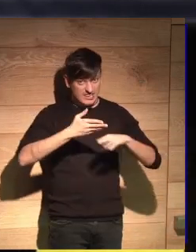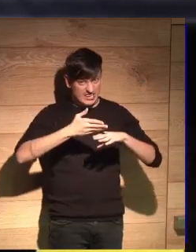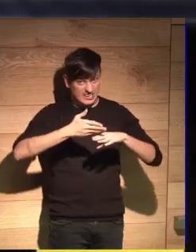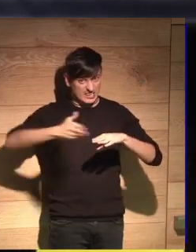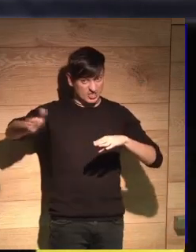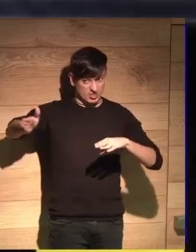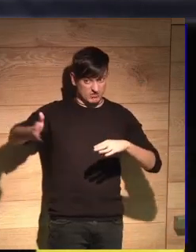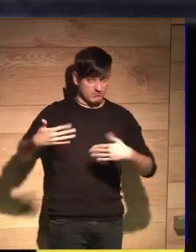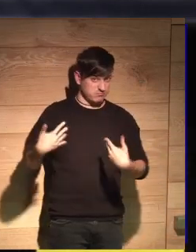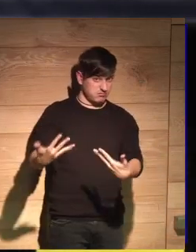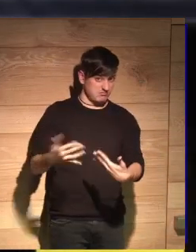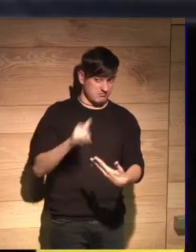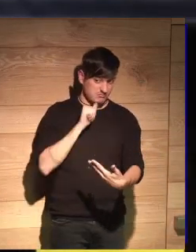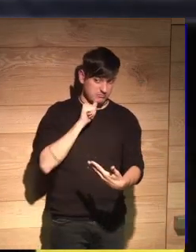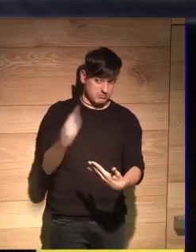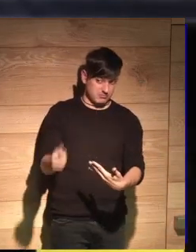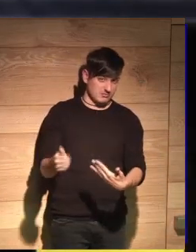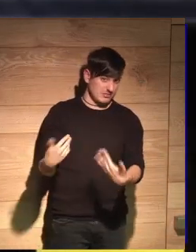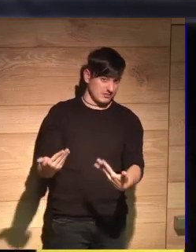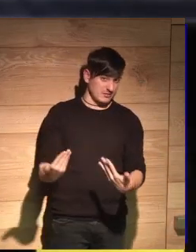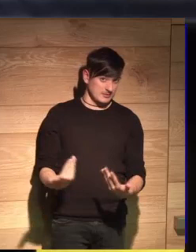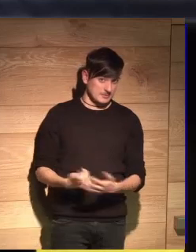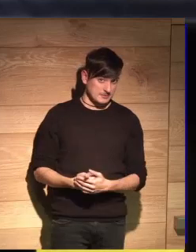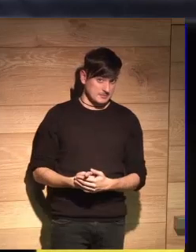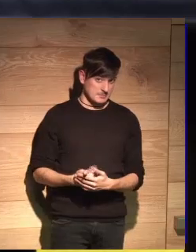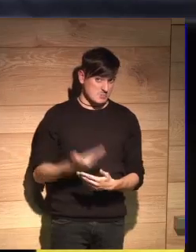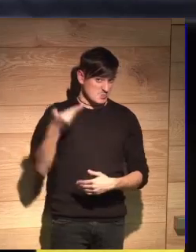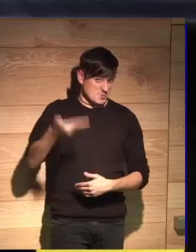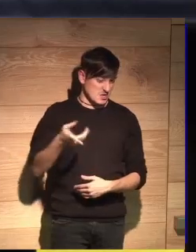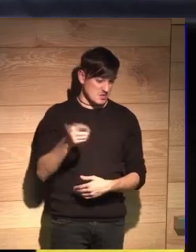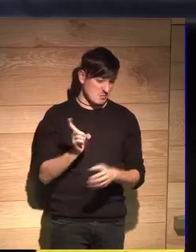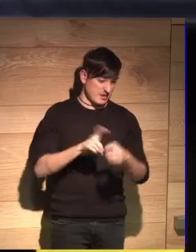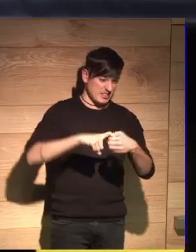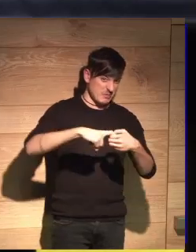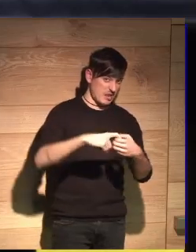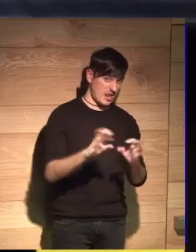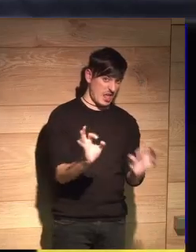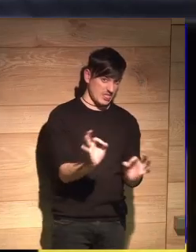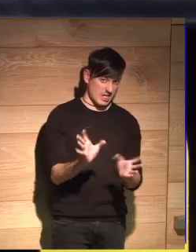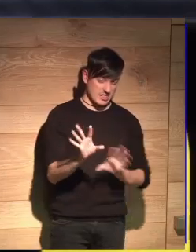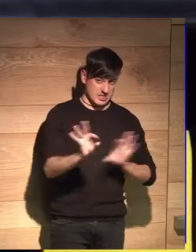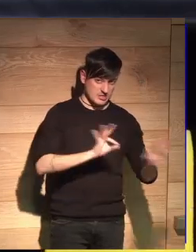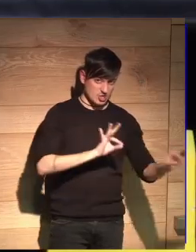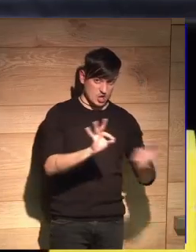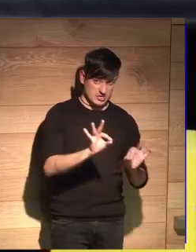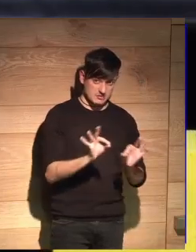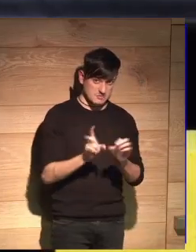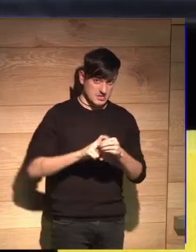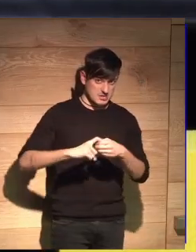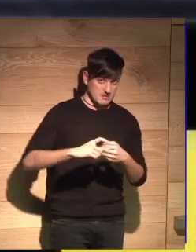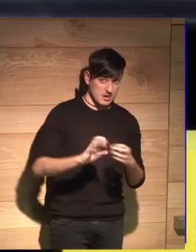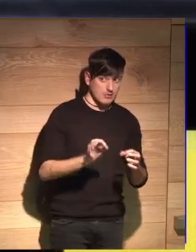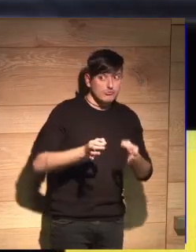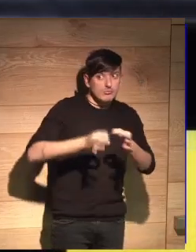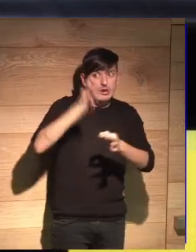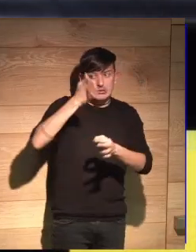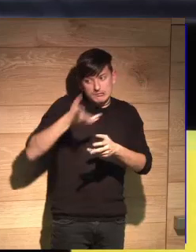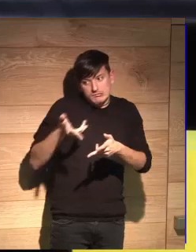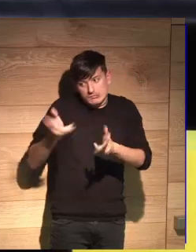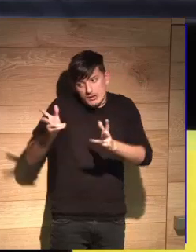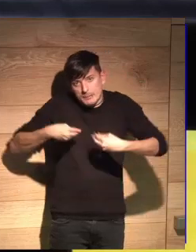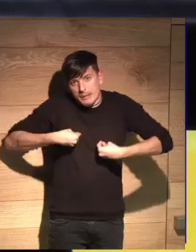else will be irrelevant human beings participating in nothing, and